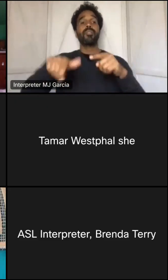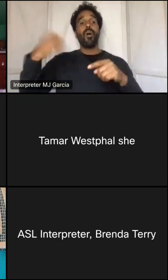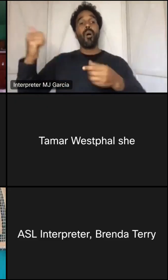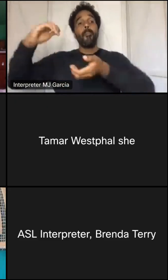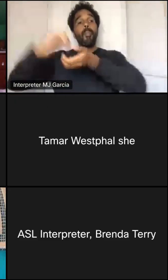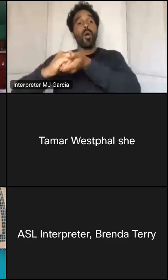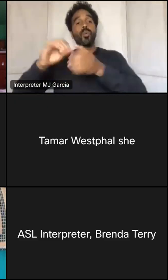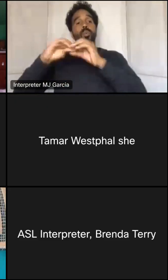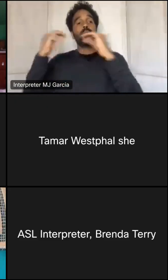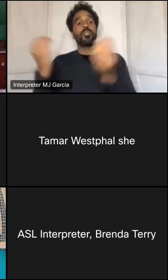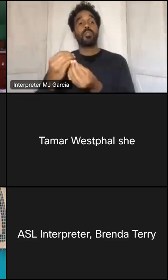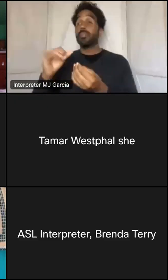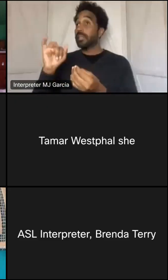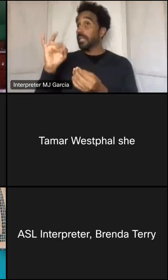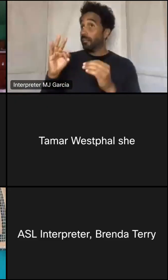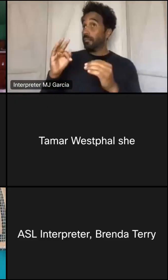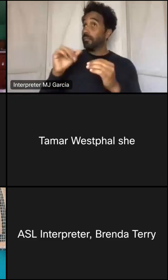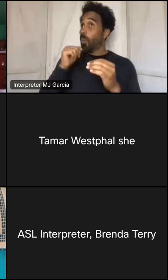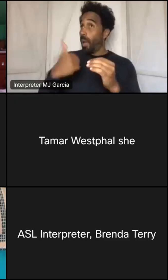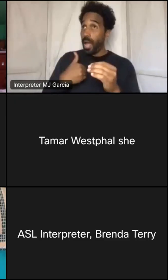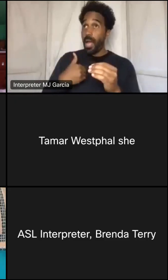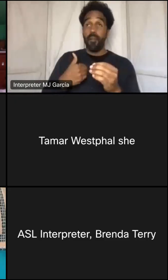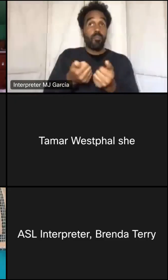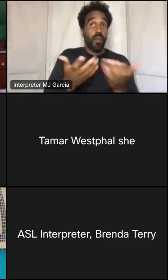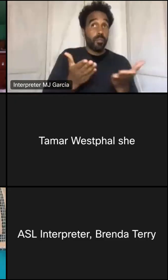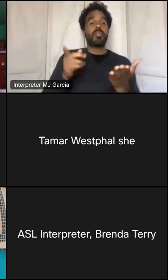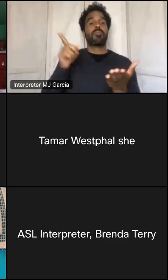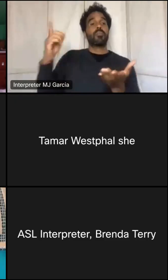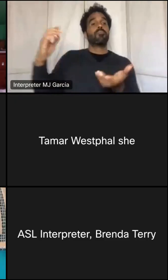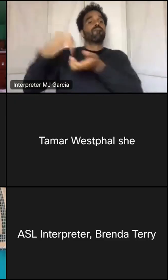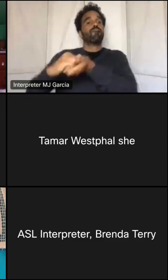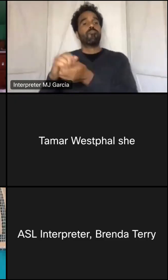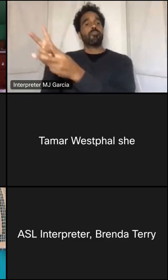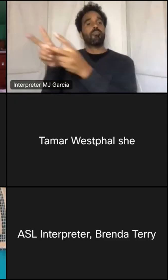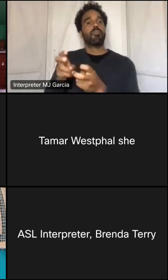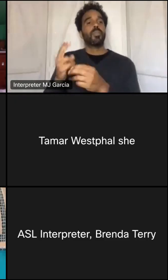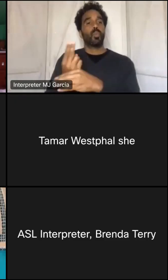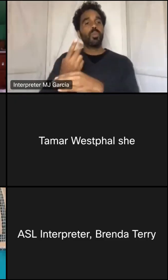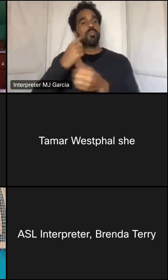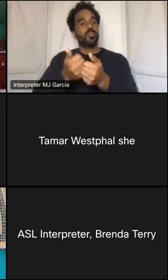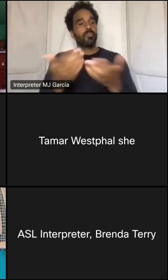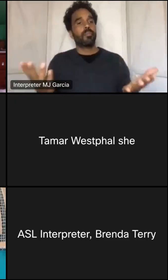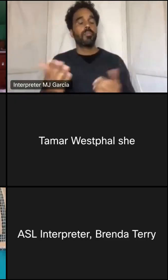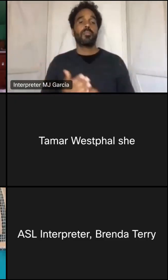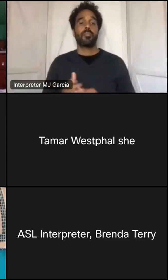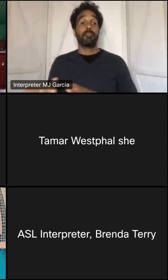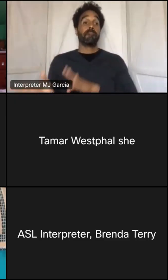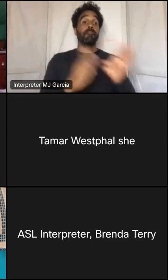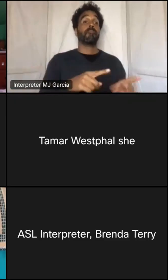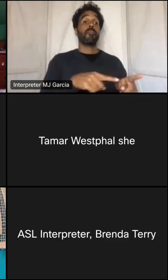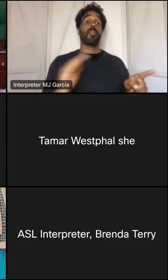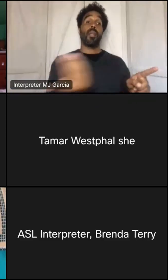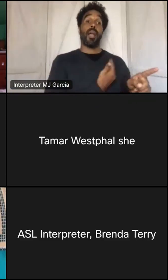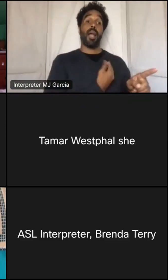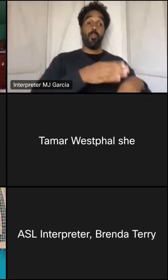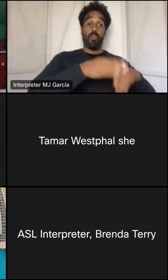provide services at Enlace. We can connect them with appropriate resource outside of Enlace. Our prevention department, and this is very connected to one of